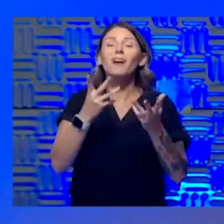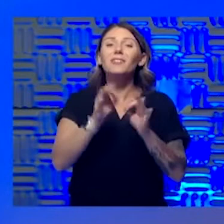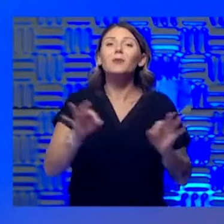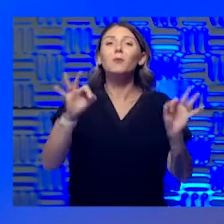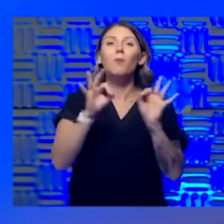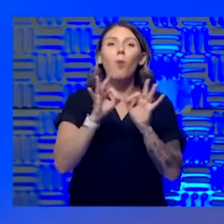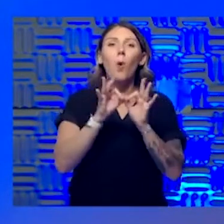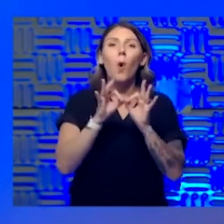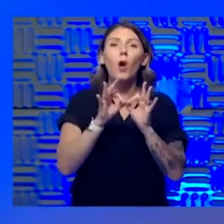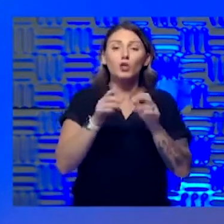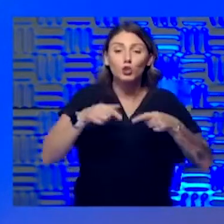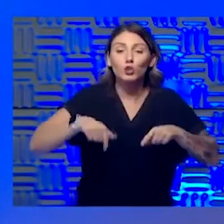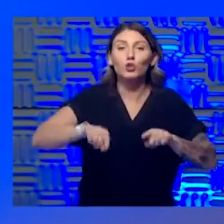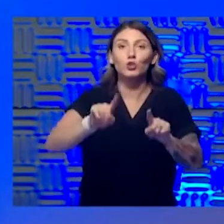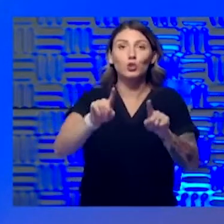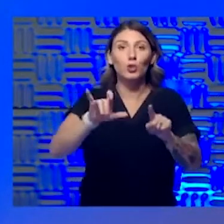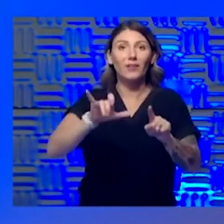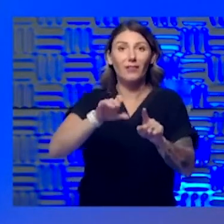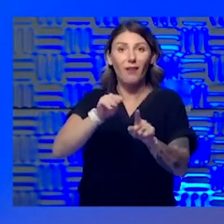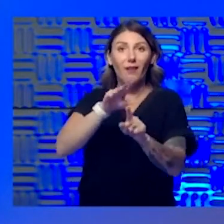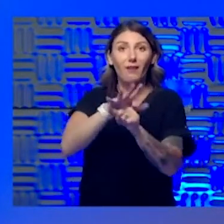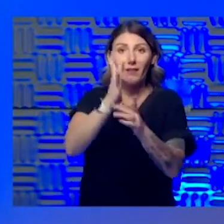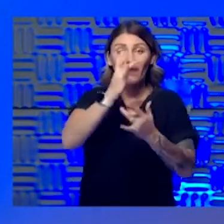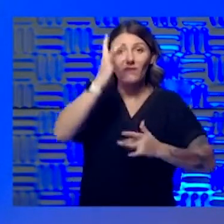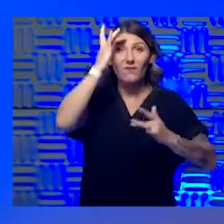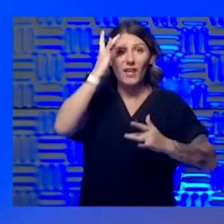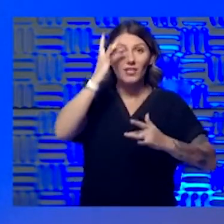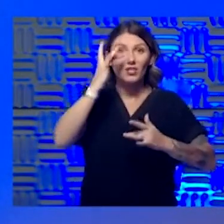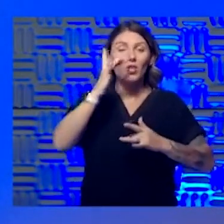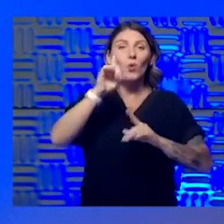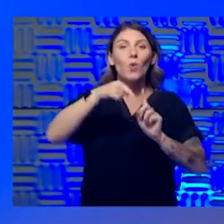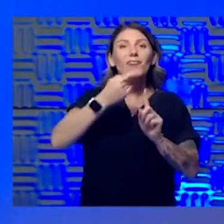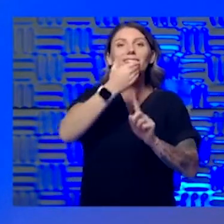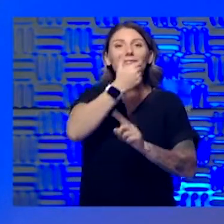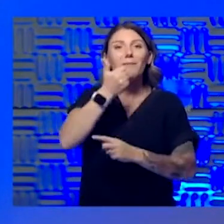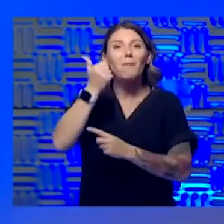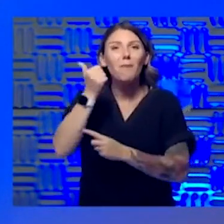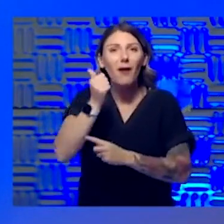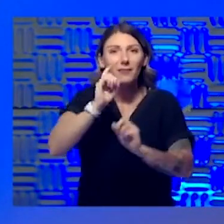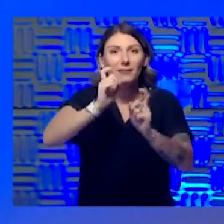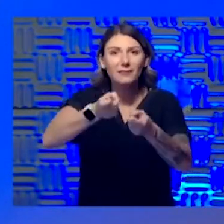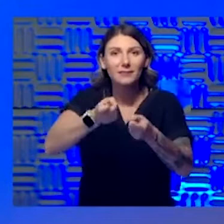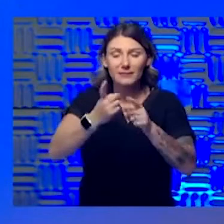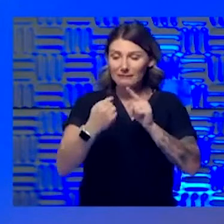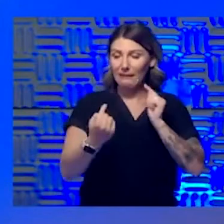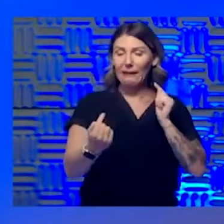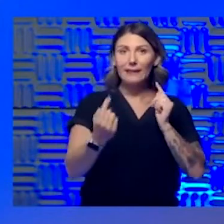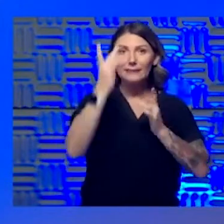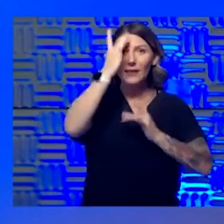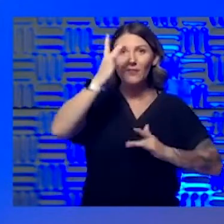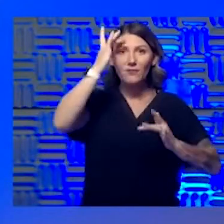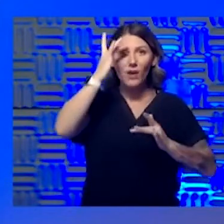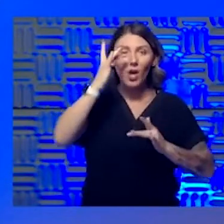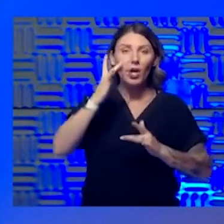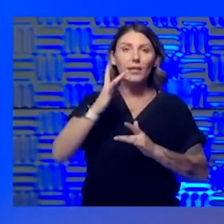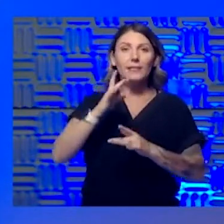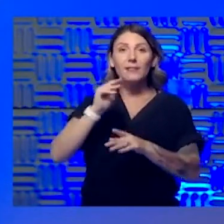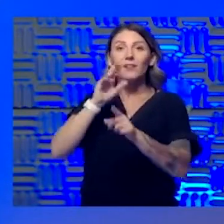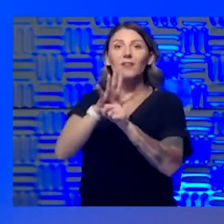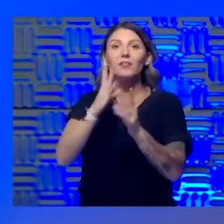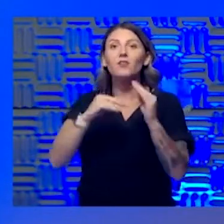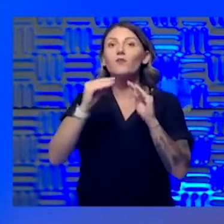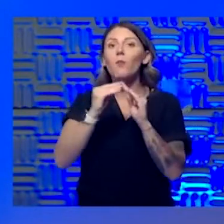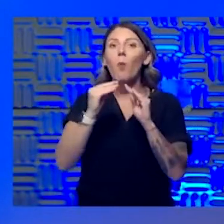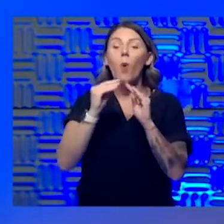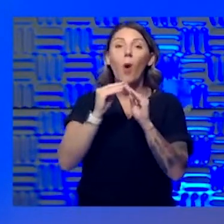well. And as we get further into this, we'll start to understand when is it best to give the antiviral. Does it have any effect late? Or when can